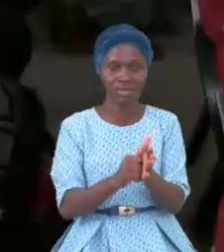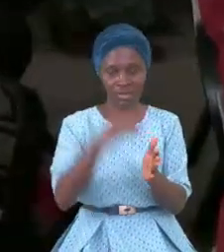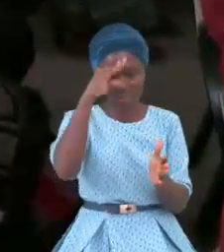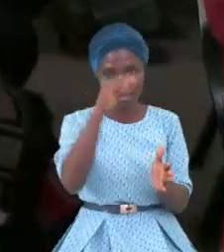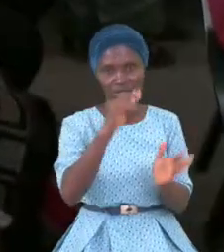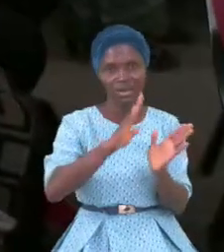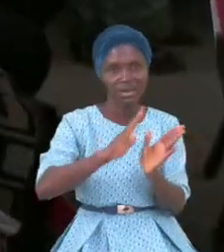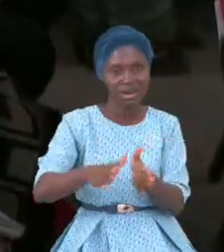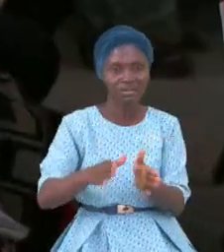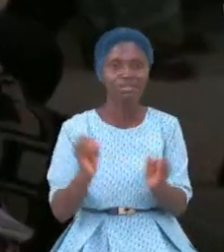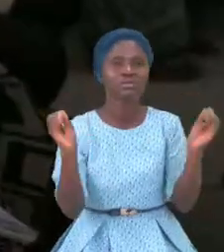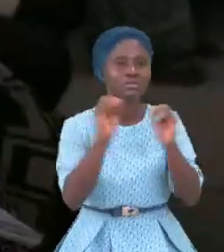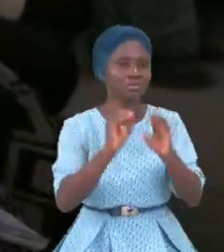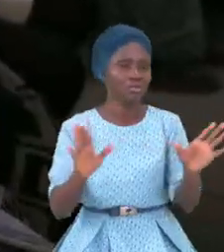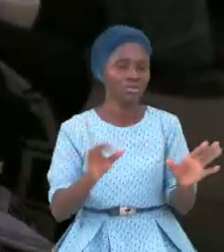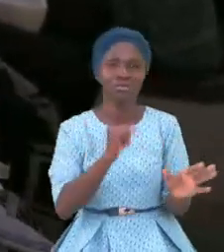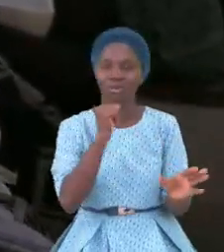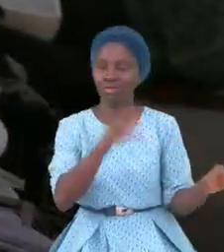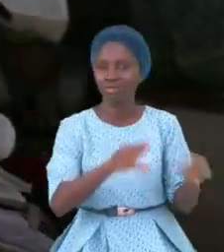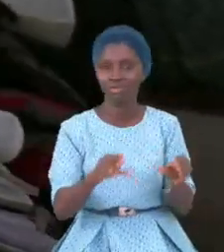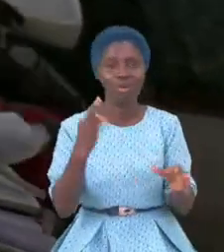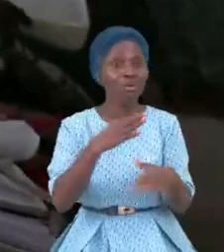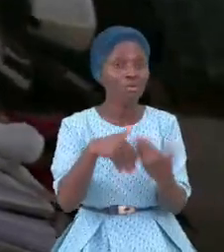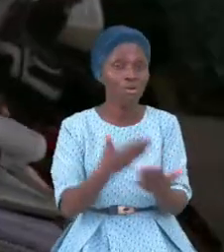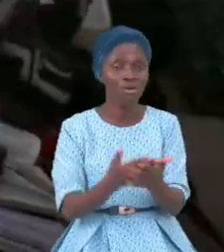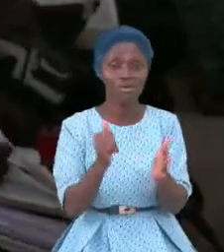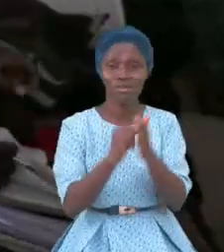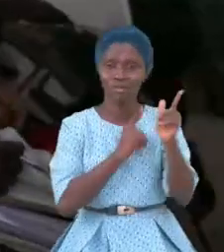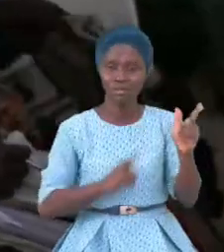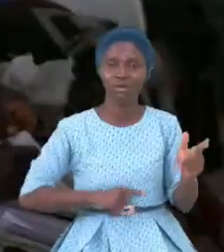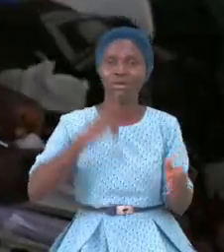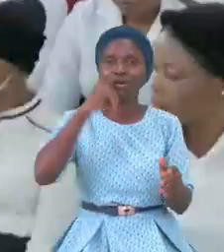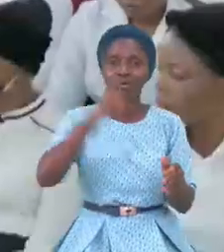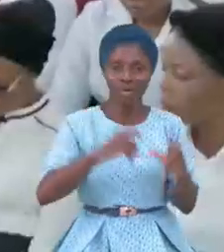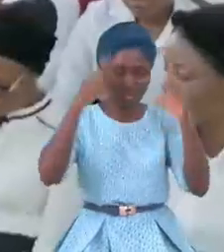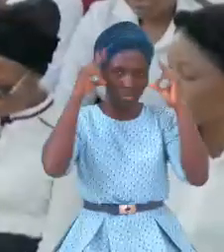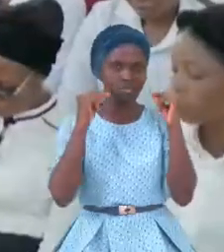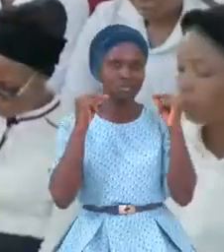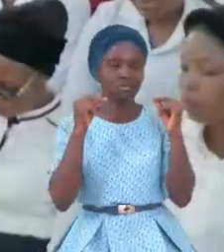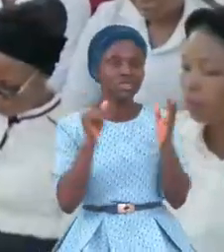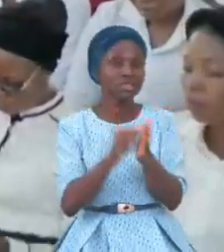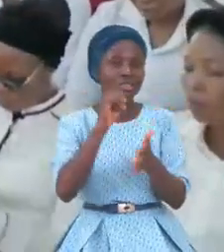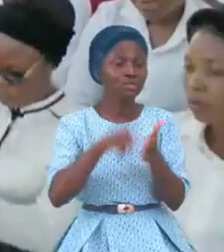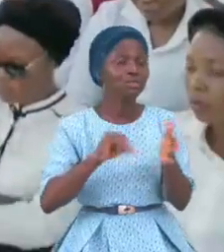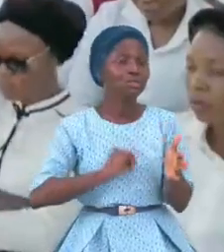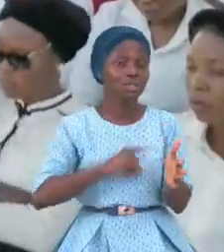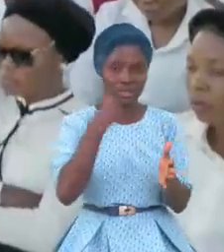undone of all that the Lord commanded Moses. That's what I said. Long